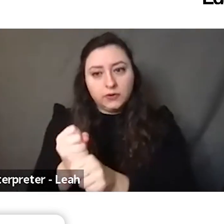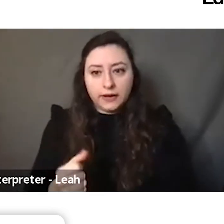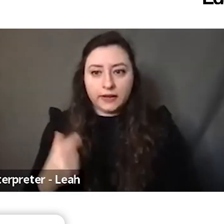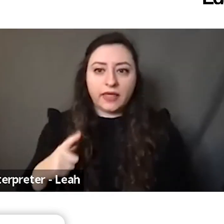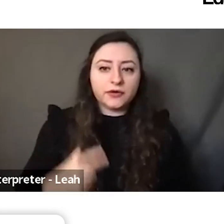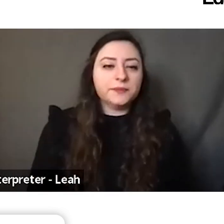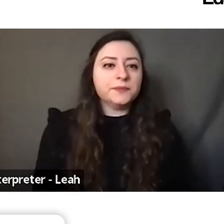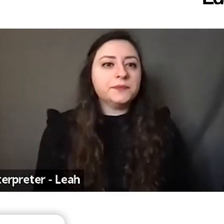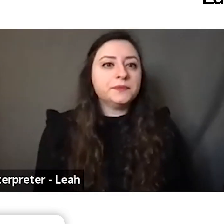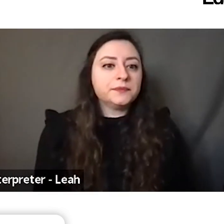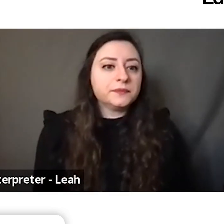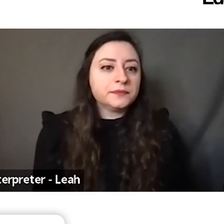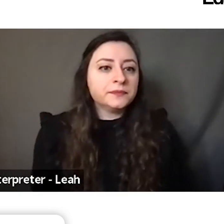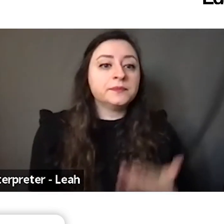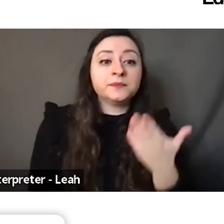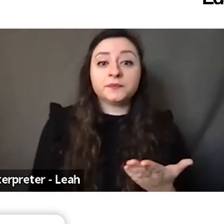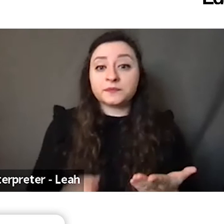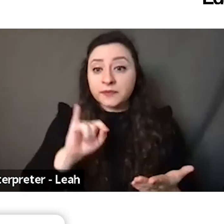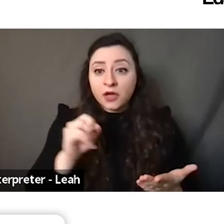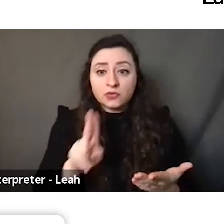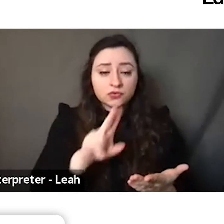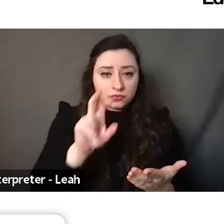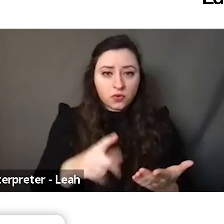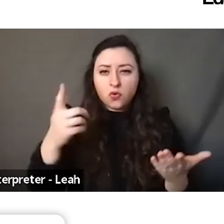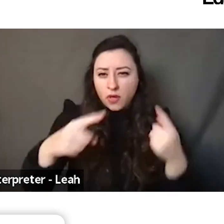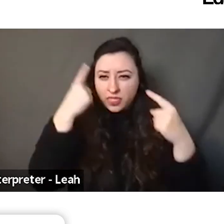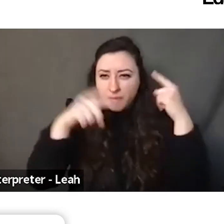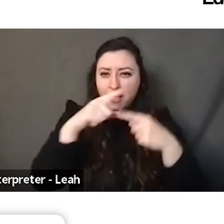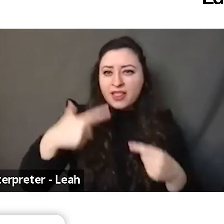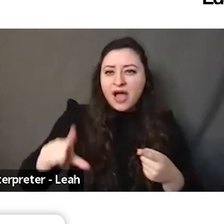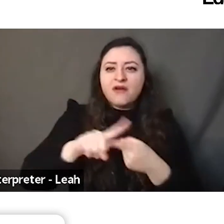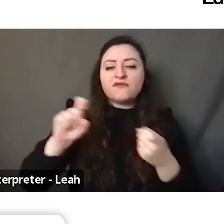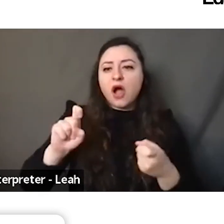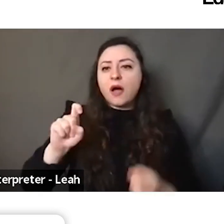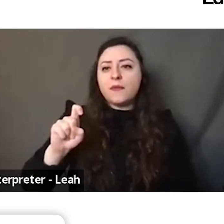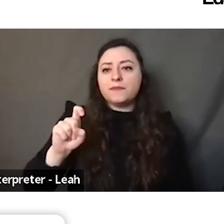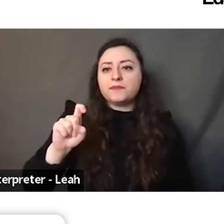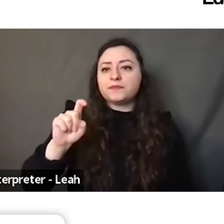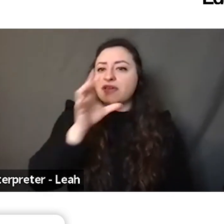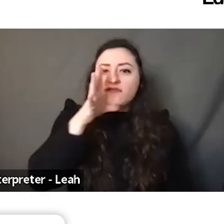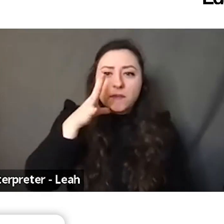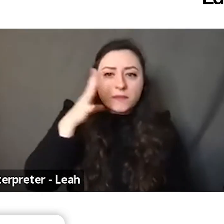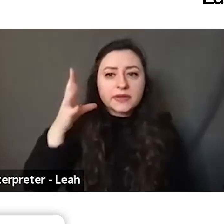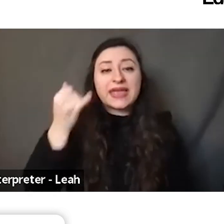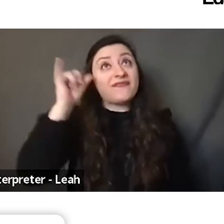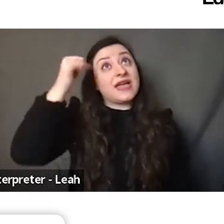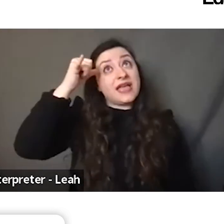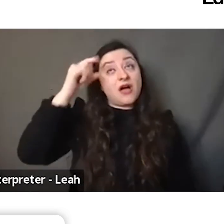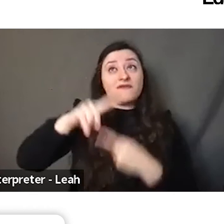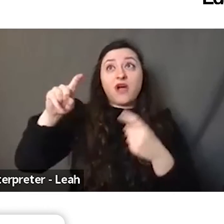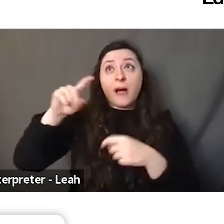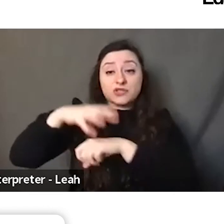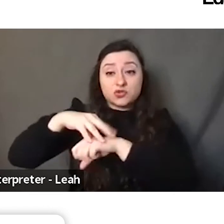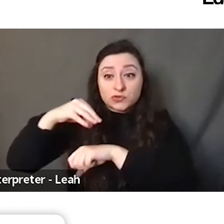Absolutely. And then a question for Teju. What are your thoughts on leather that comes from regenerative agriculture? If cows coming from Switzerland